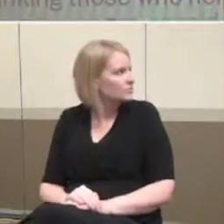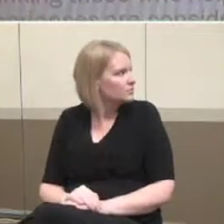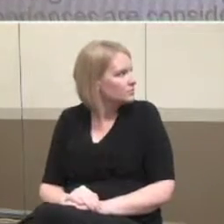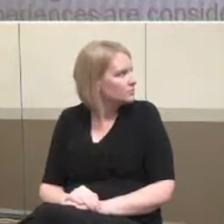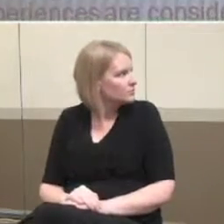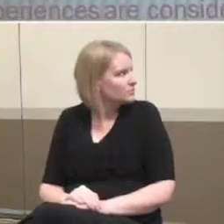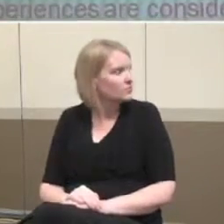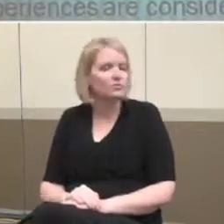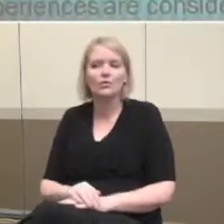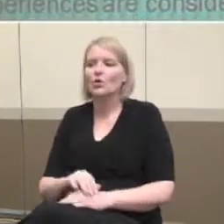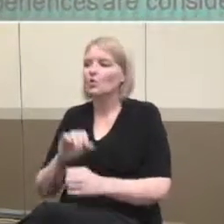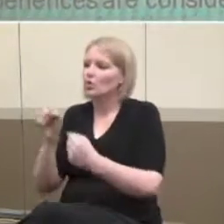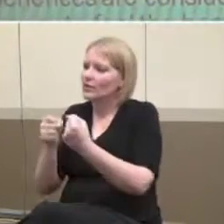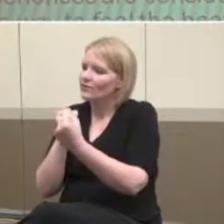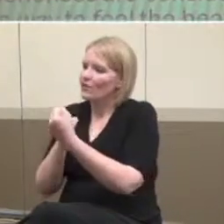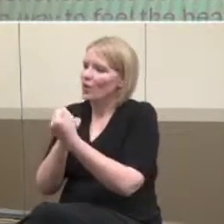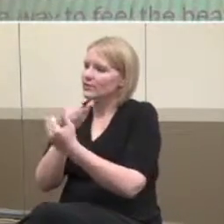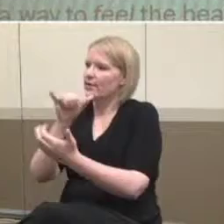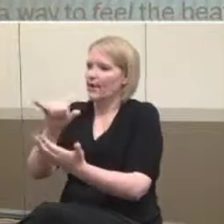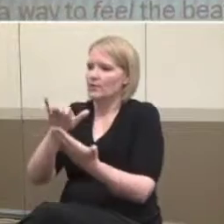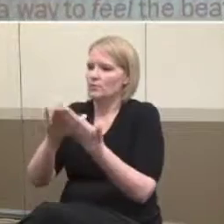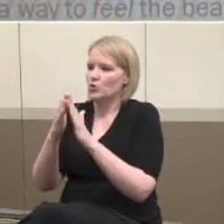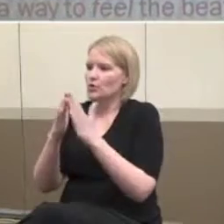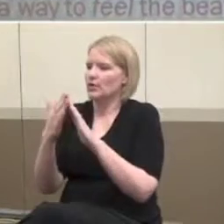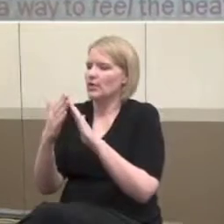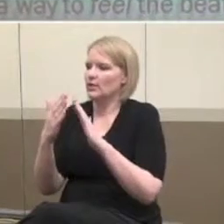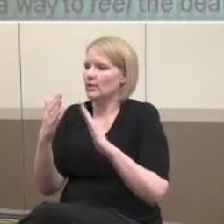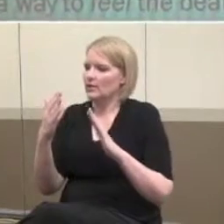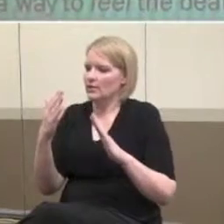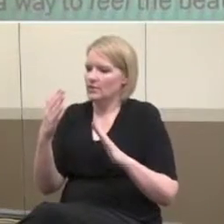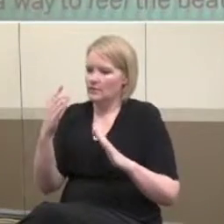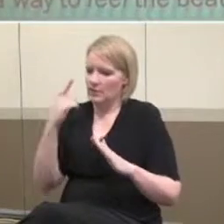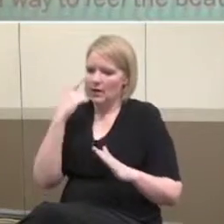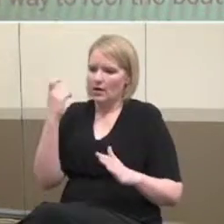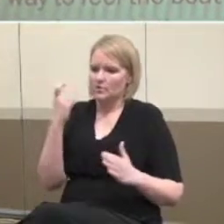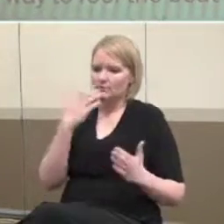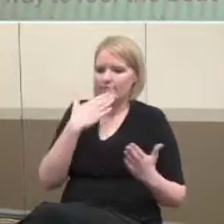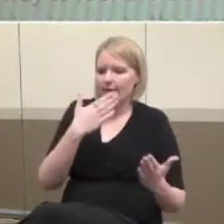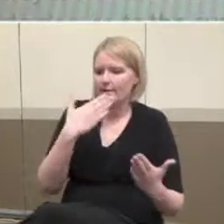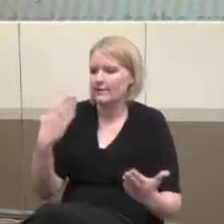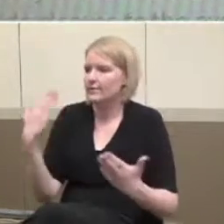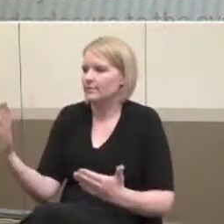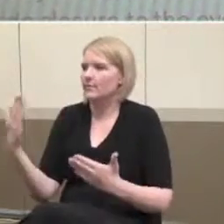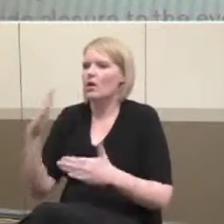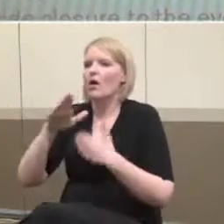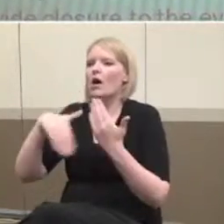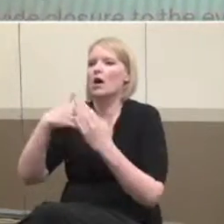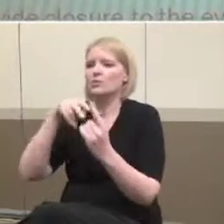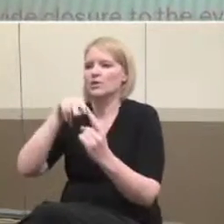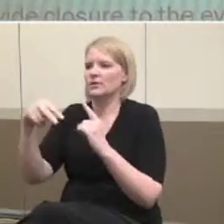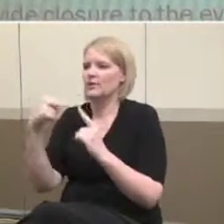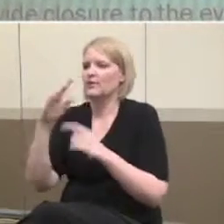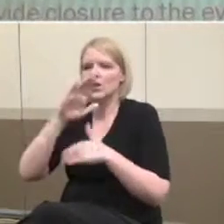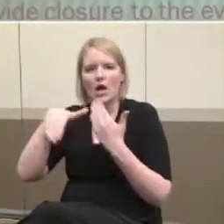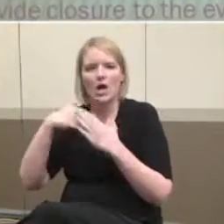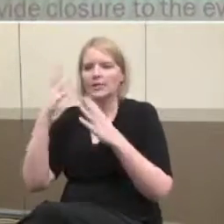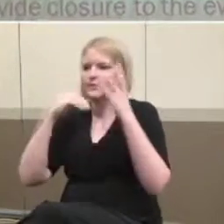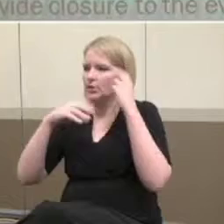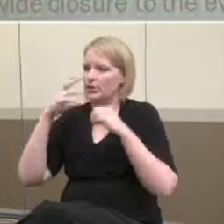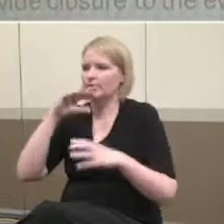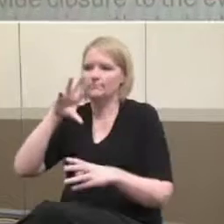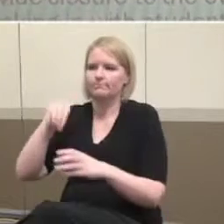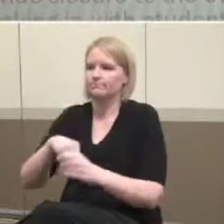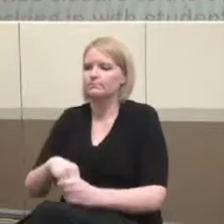This one is important. Reinforce the feeling of community by acknowledging and thanking those who help make sure all perspectives and experiences are